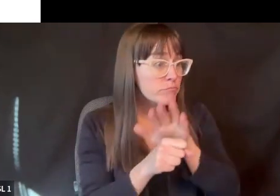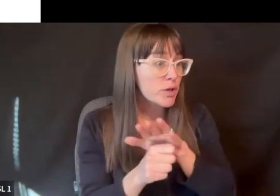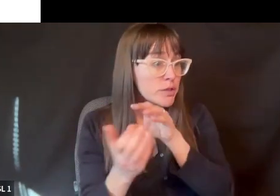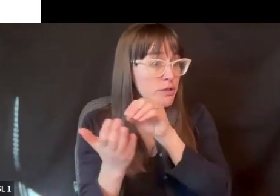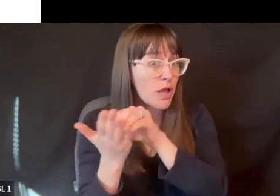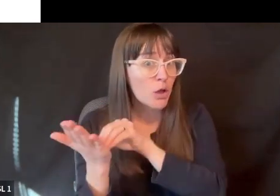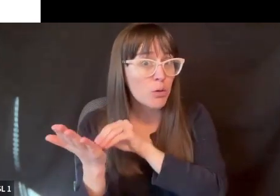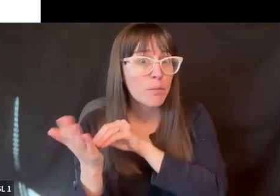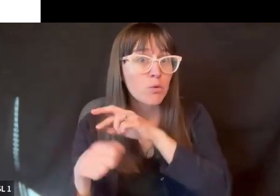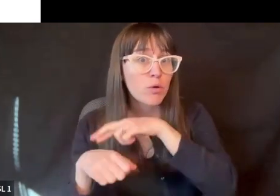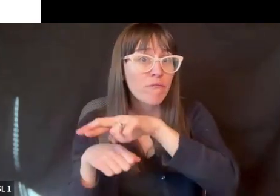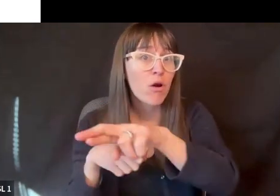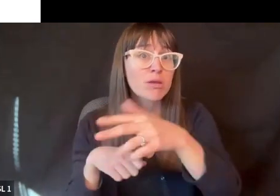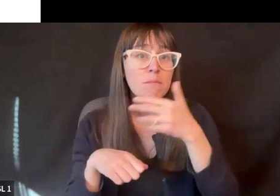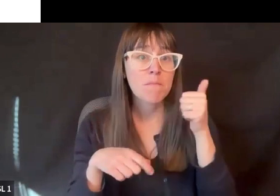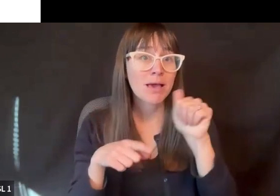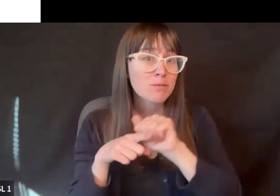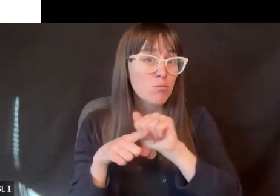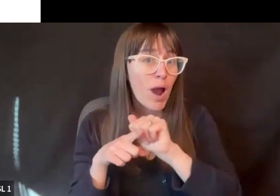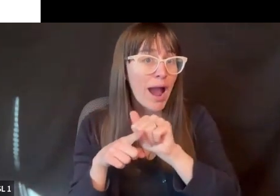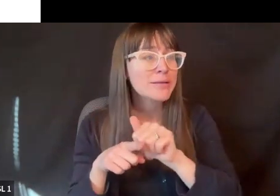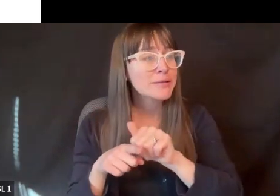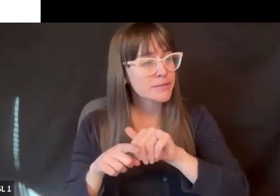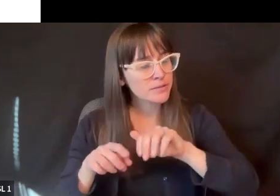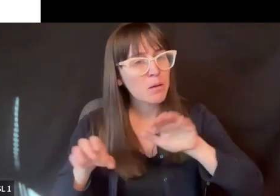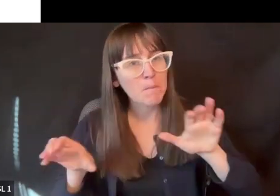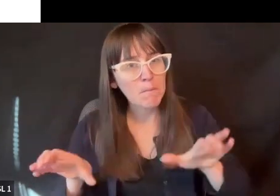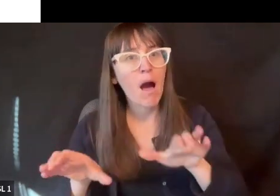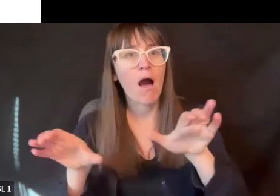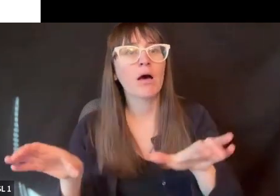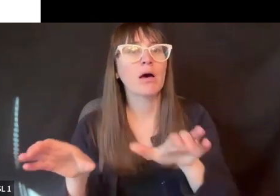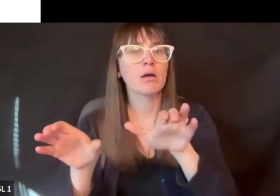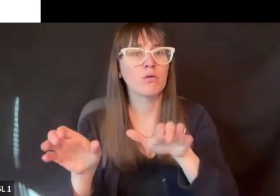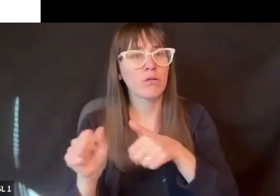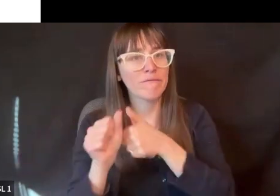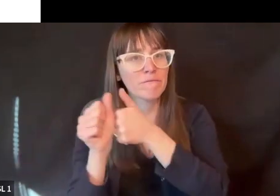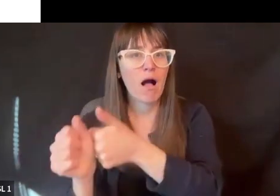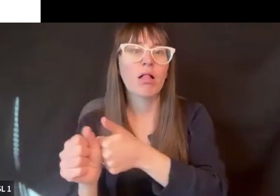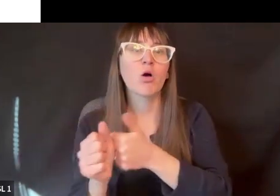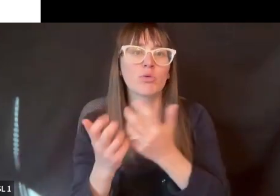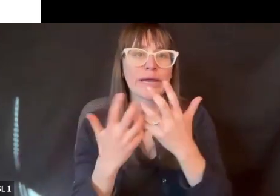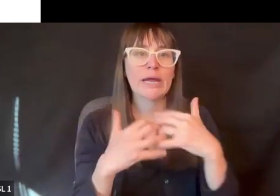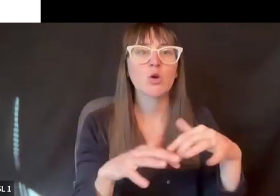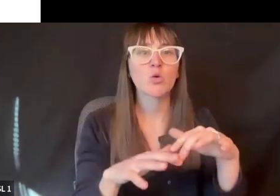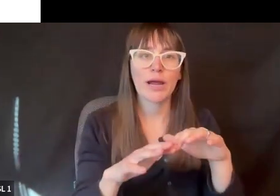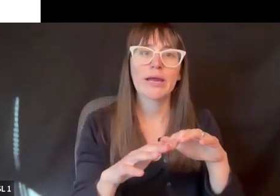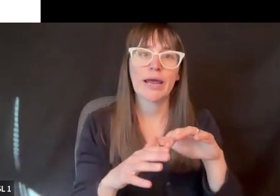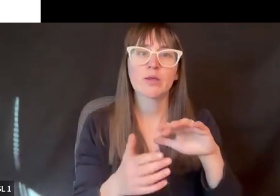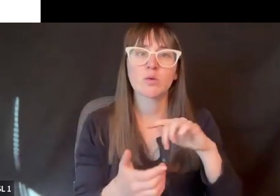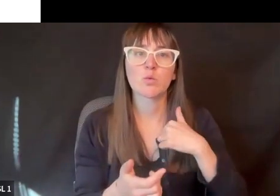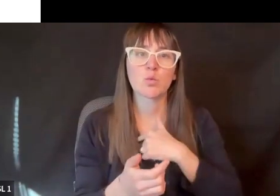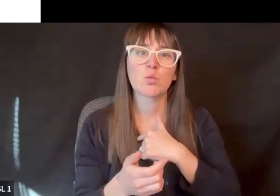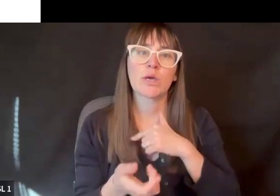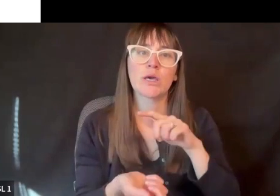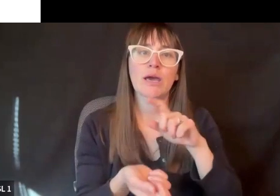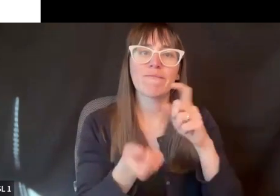of referrals, best practices are all modeled and integrated as we evolve our ADRC. Next